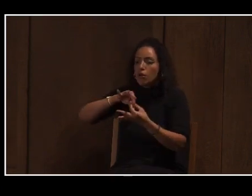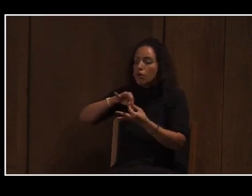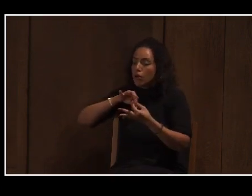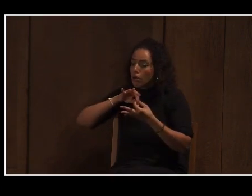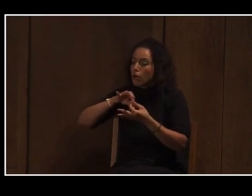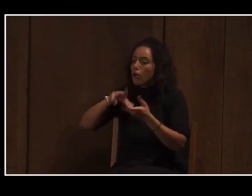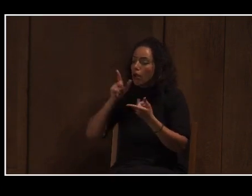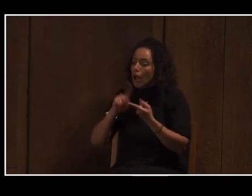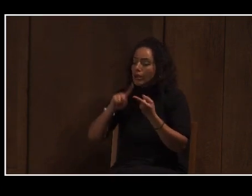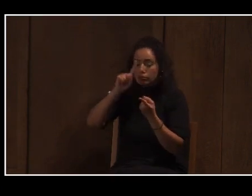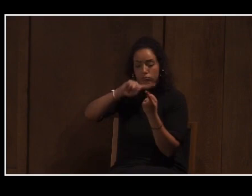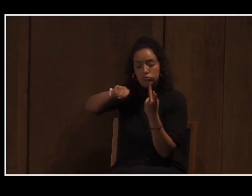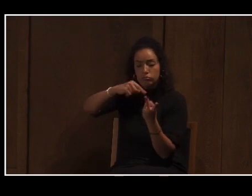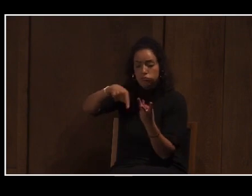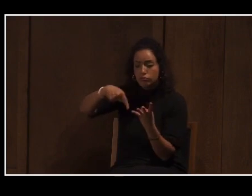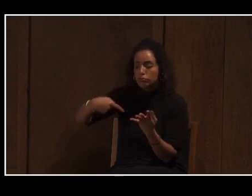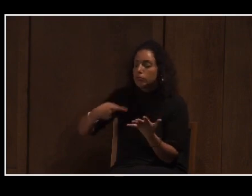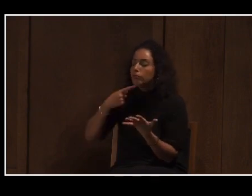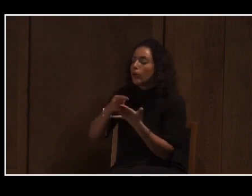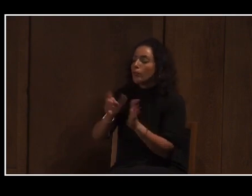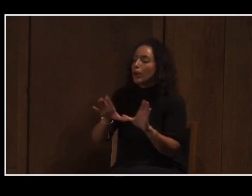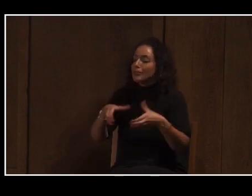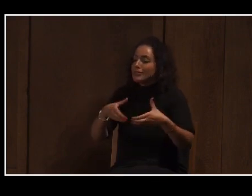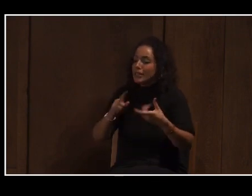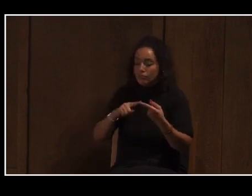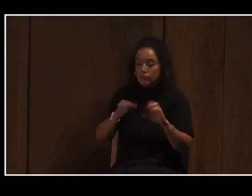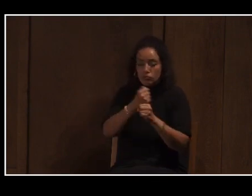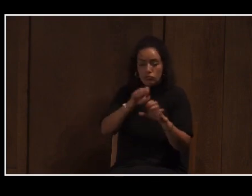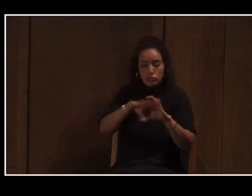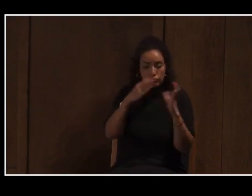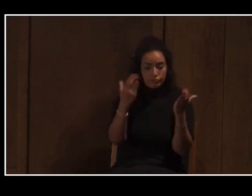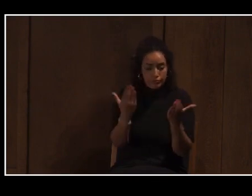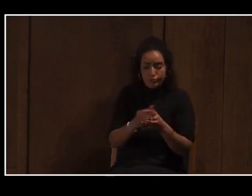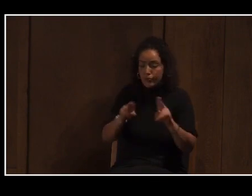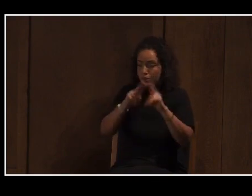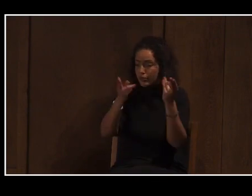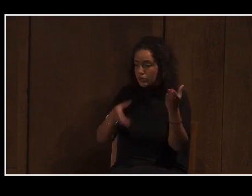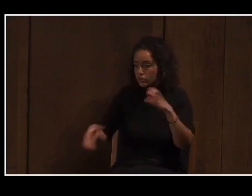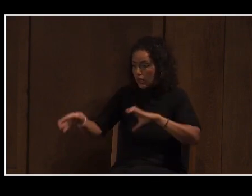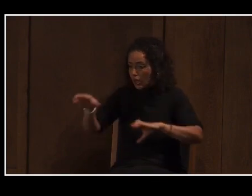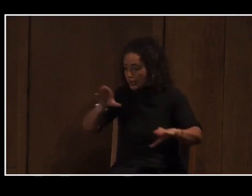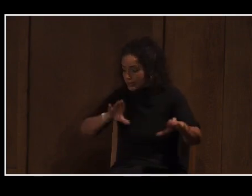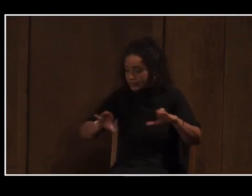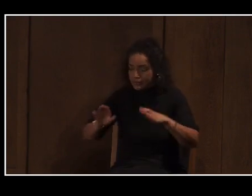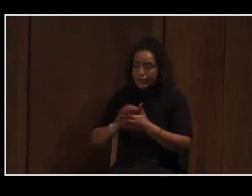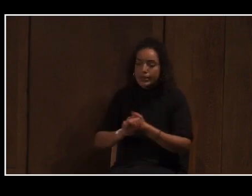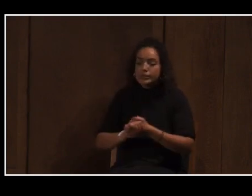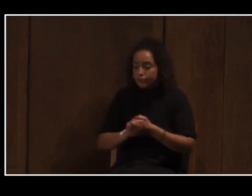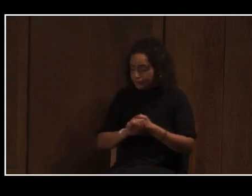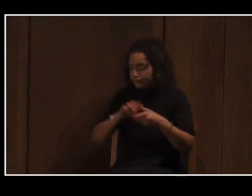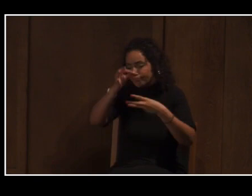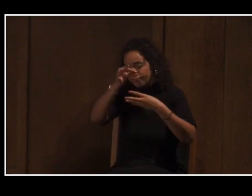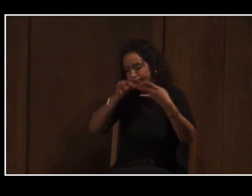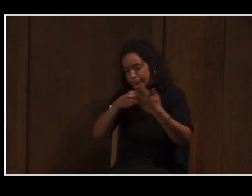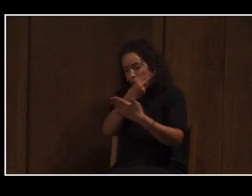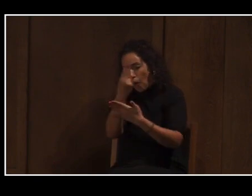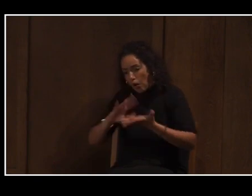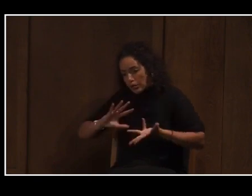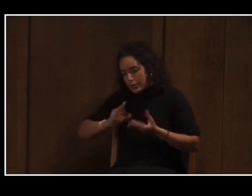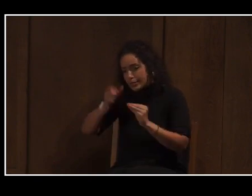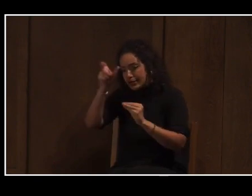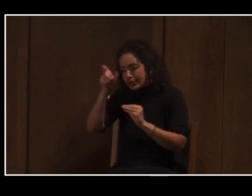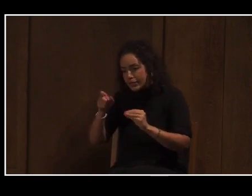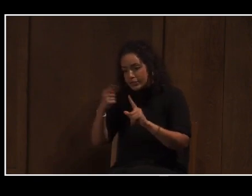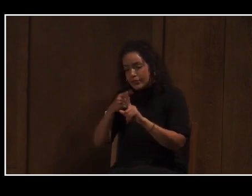team spanning urban geographies, political scientists, internationalists, lawyers, civic tech experts, artists, historians,